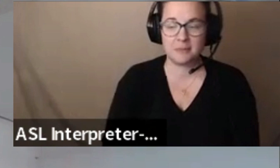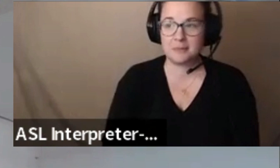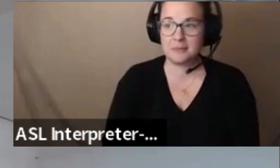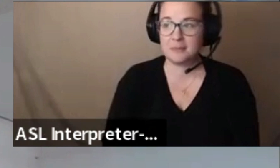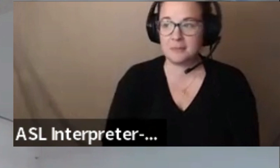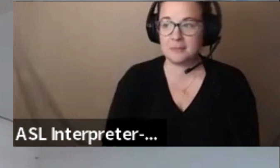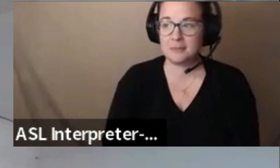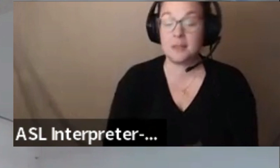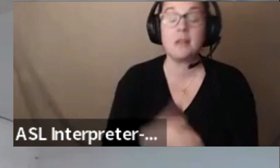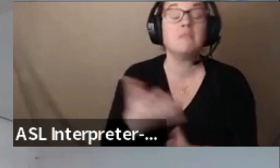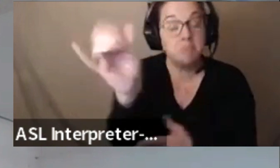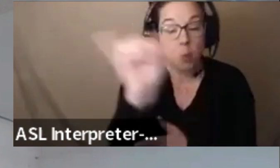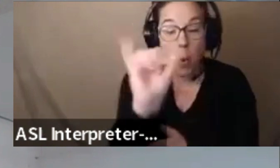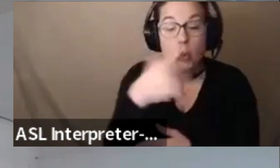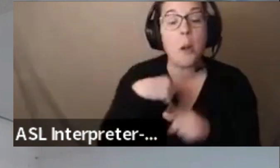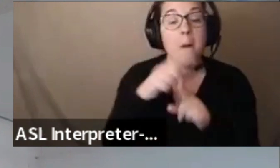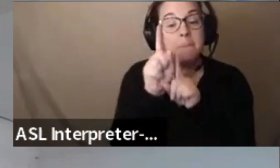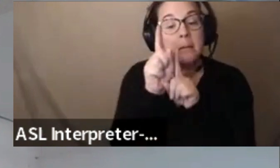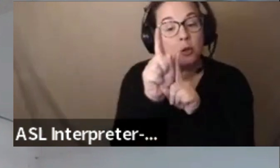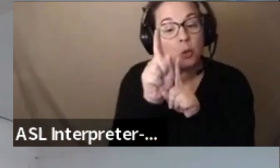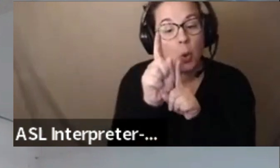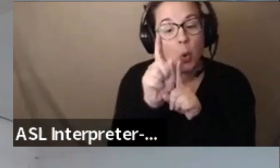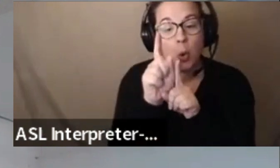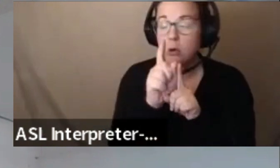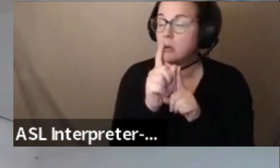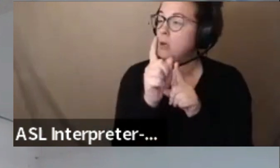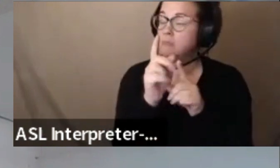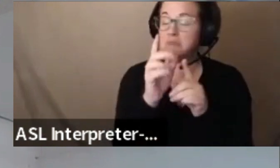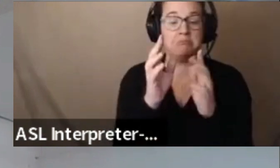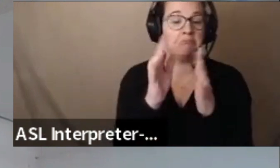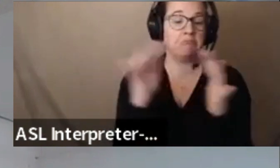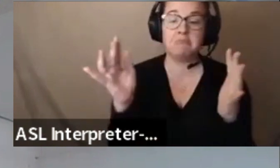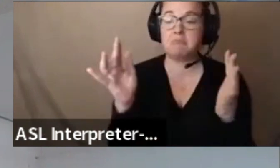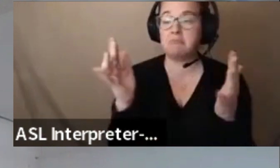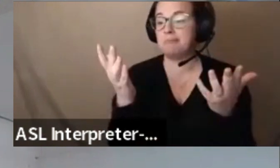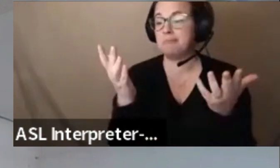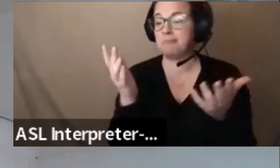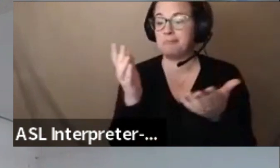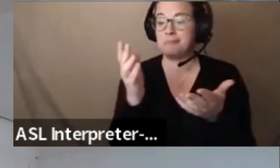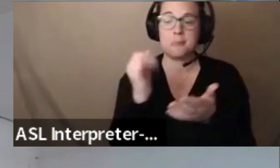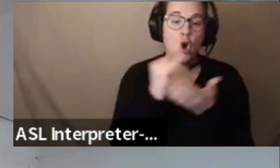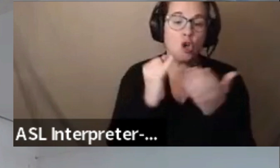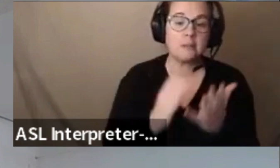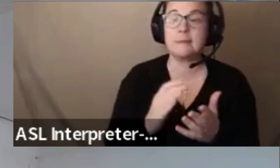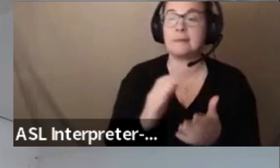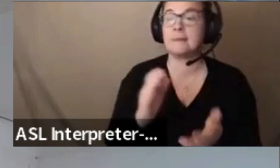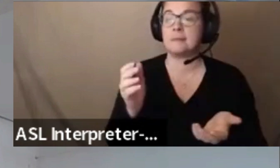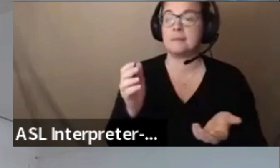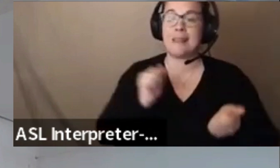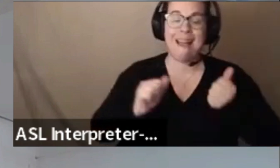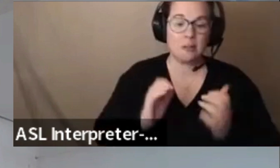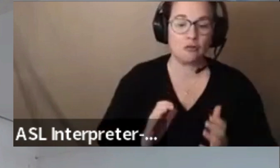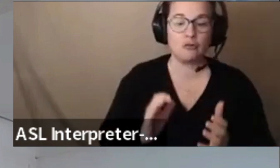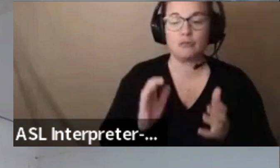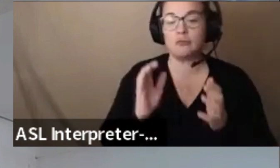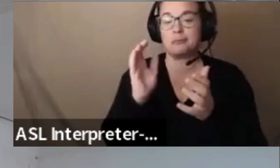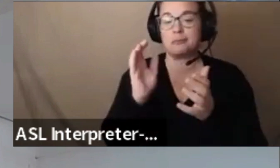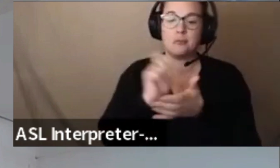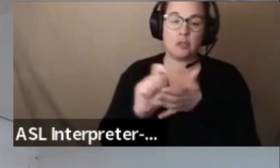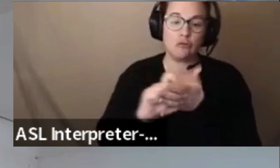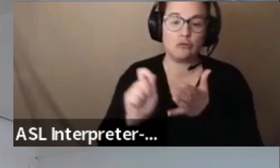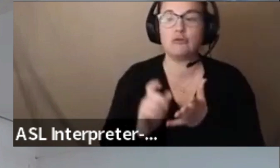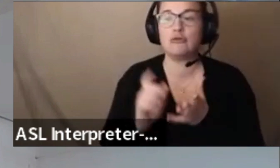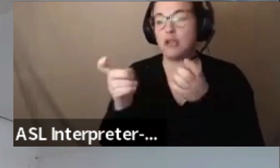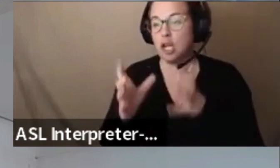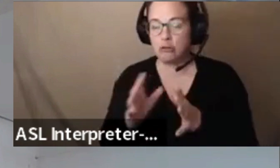also mentor. I get to mentor lots of artists, particularly actors and writers and directors, and